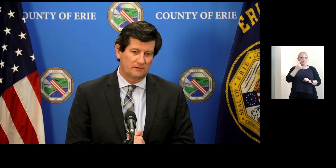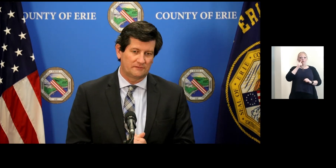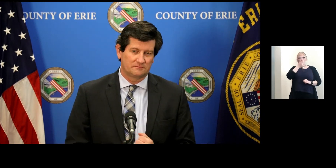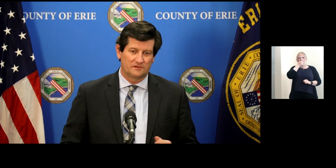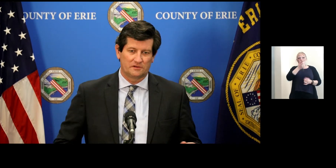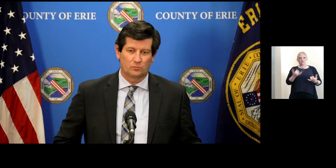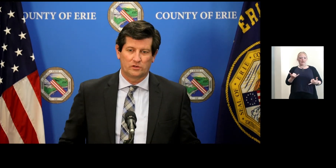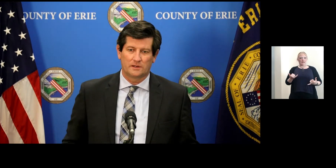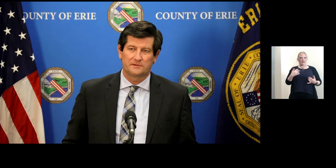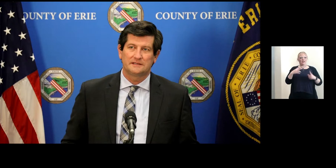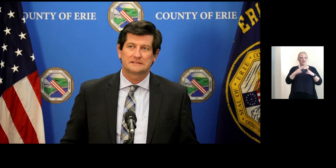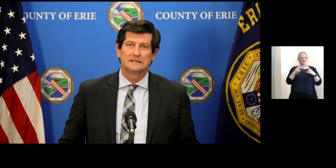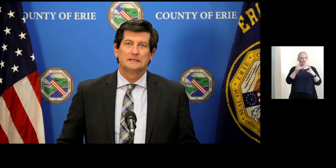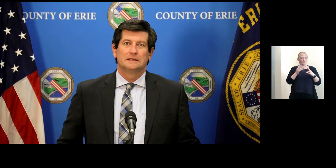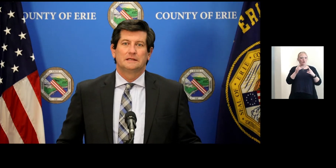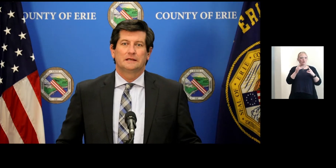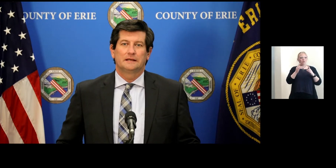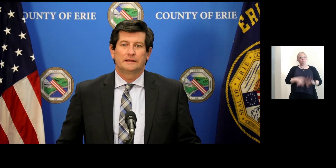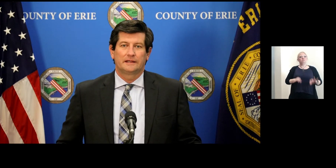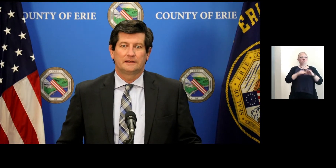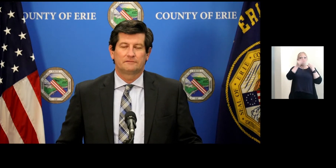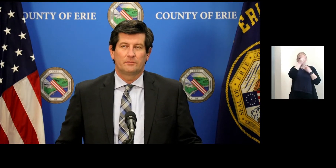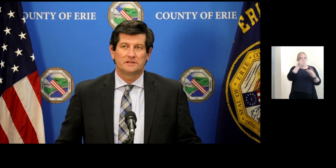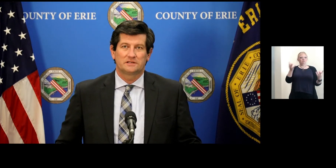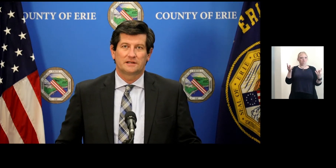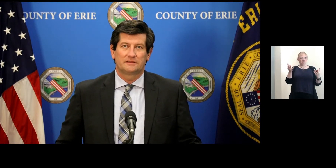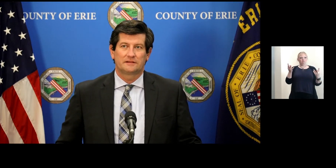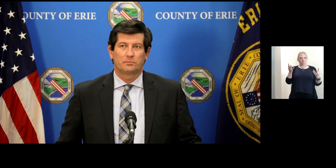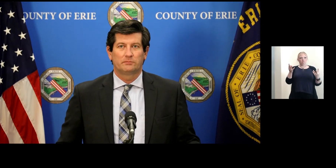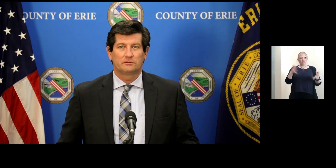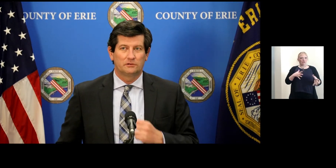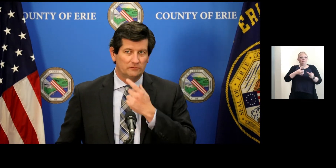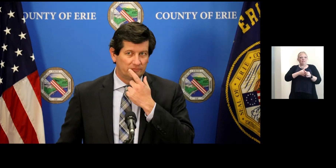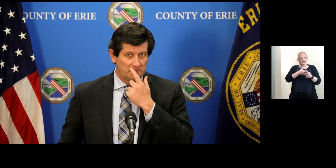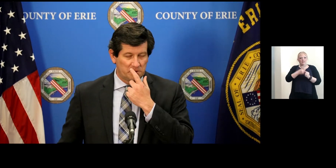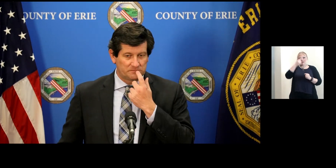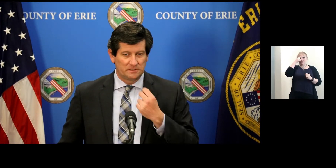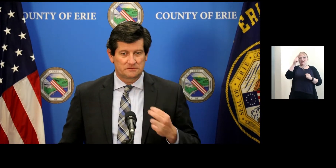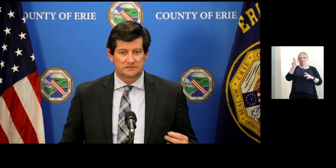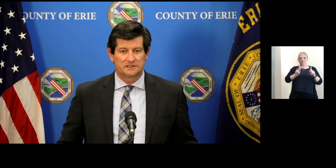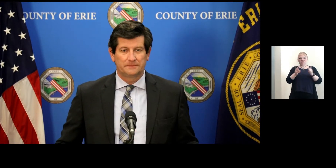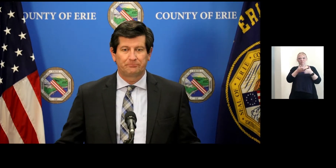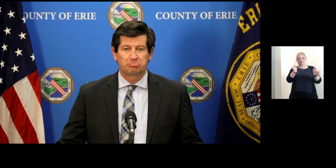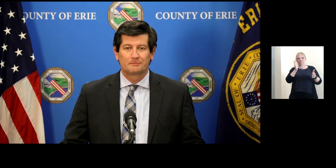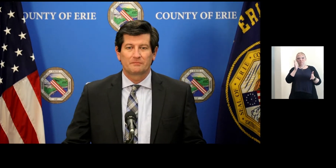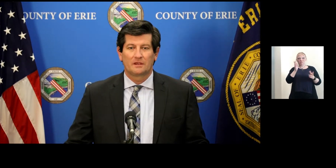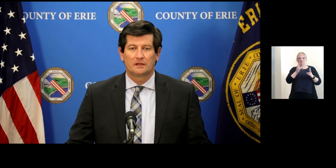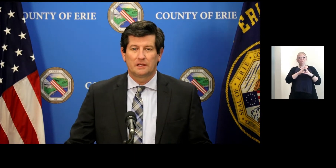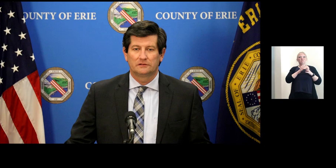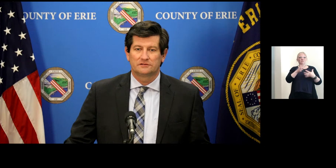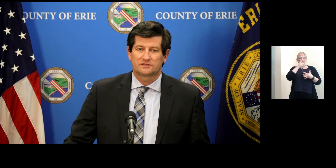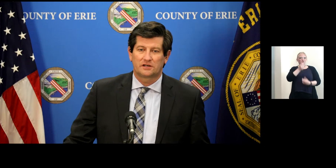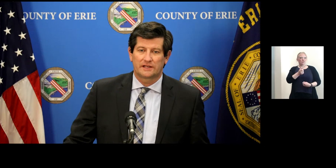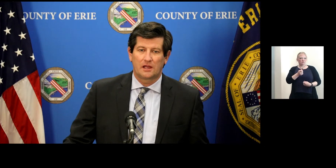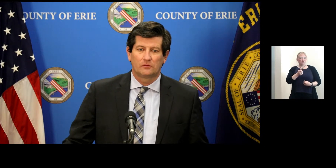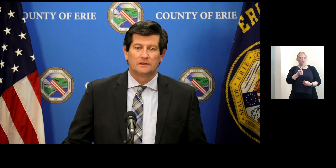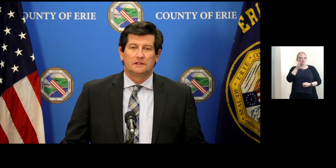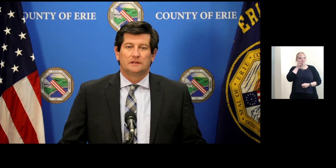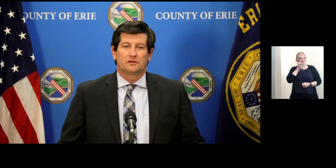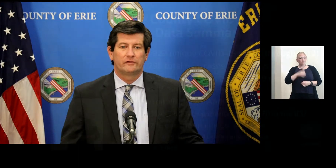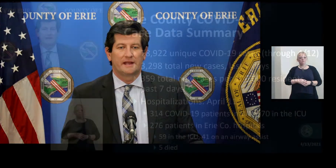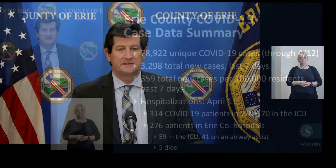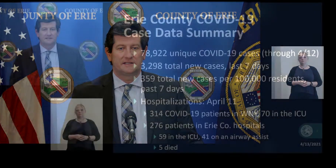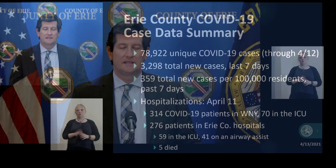in today. We have some very important updates and information that I think the public will very much be interested in. Just starting